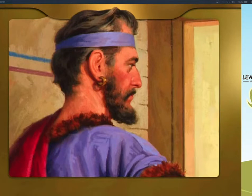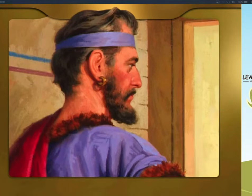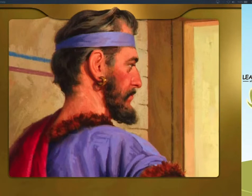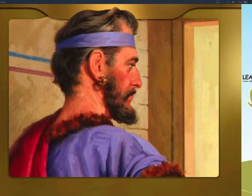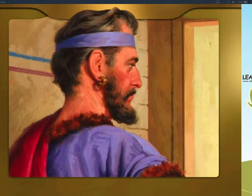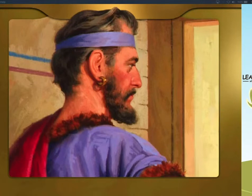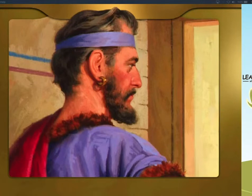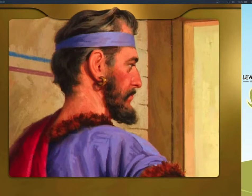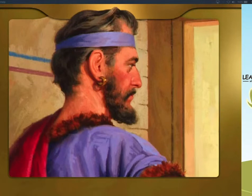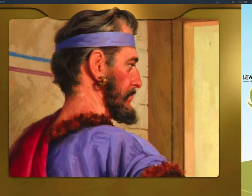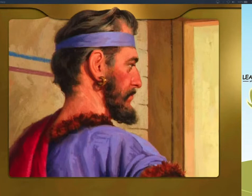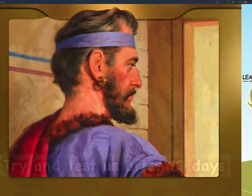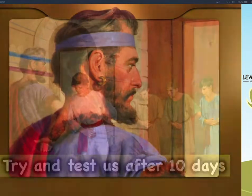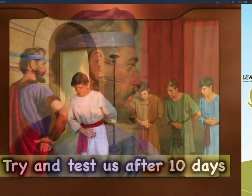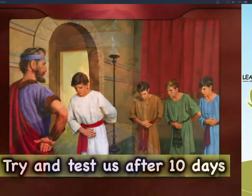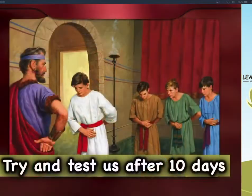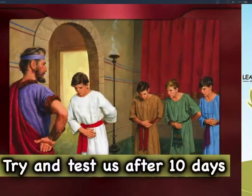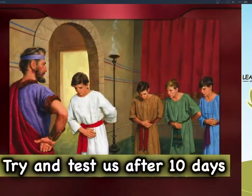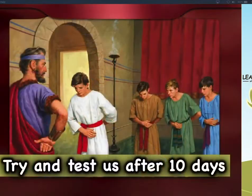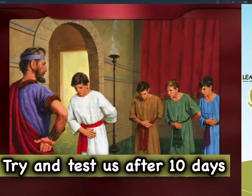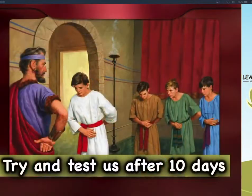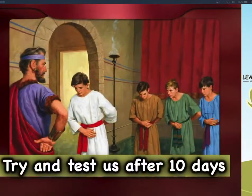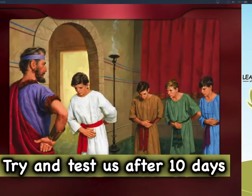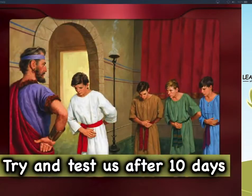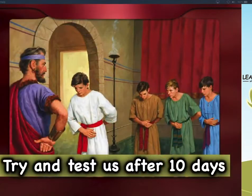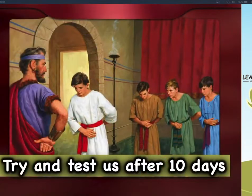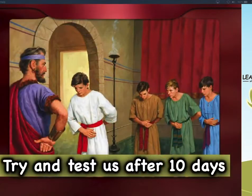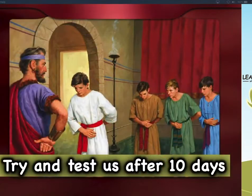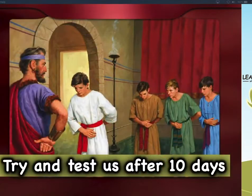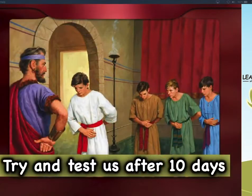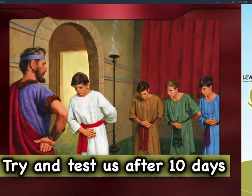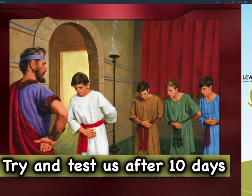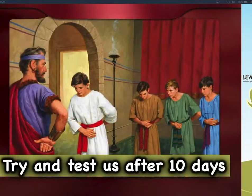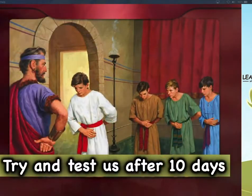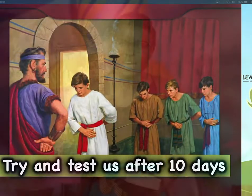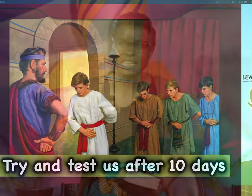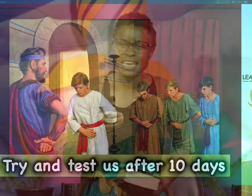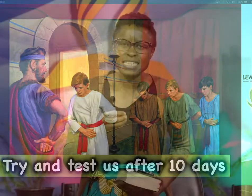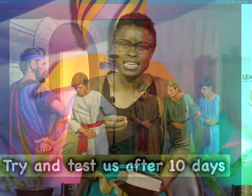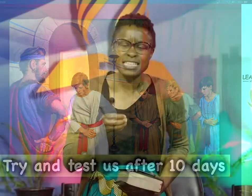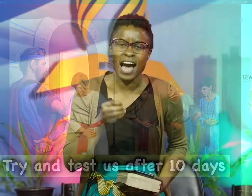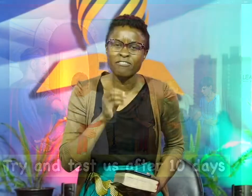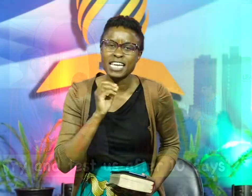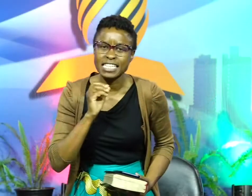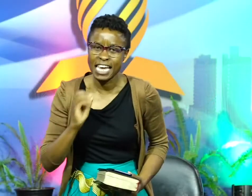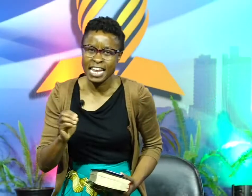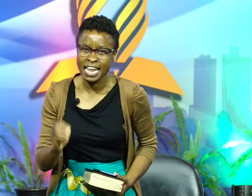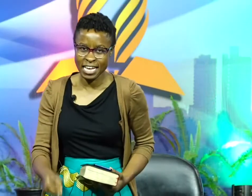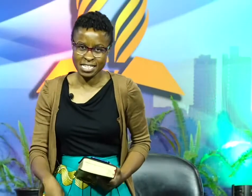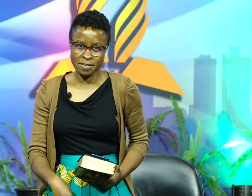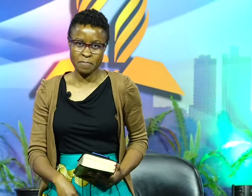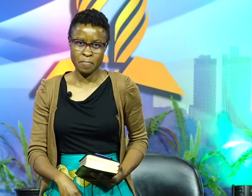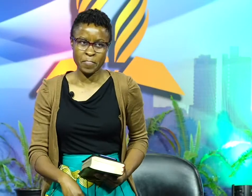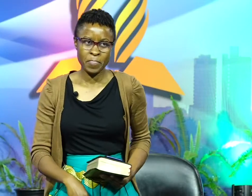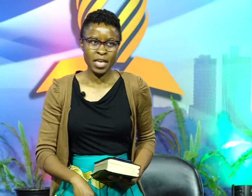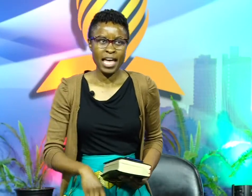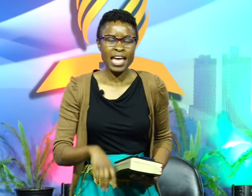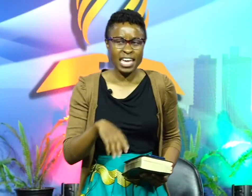how about you still give us what we have asked, and then you can test us after 10